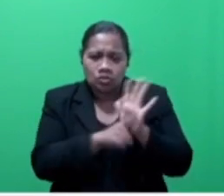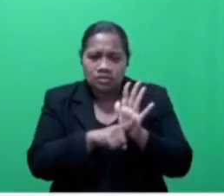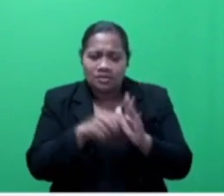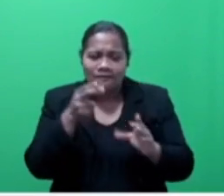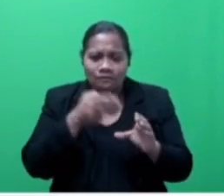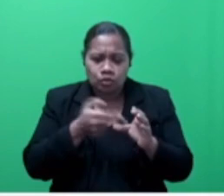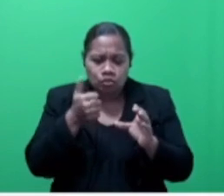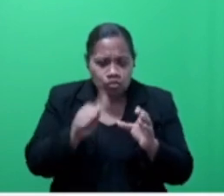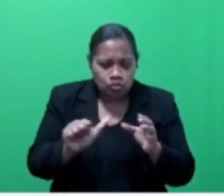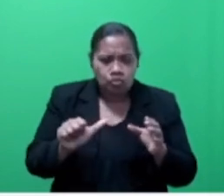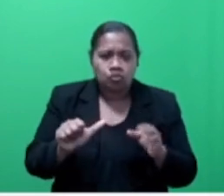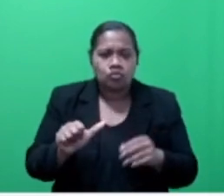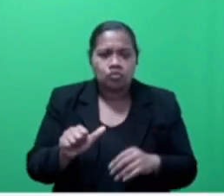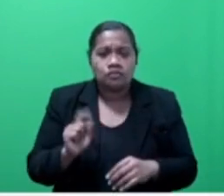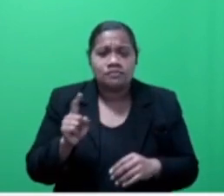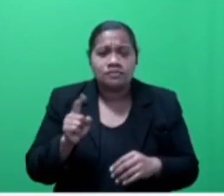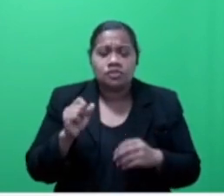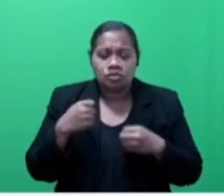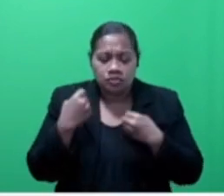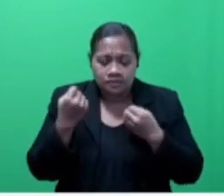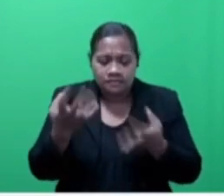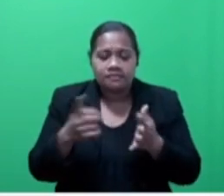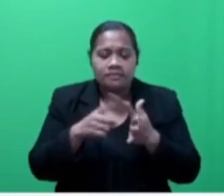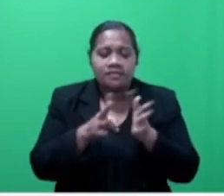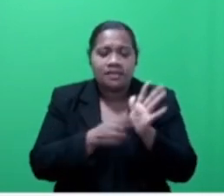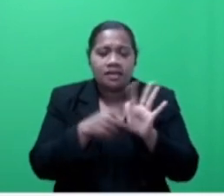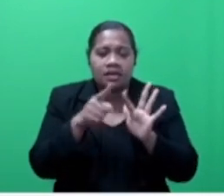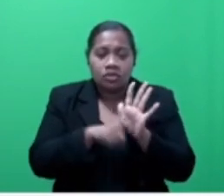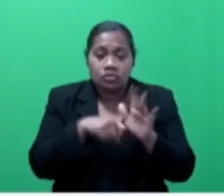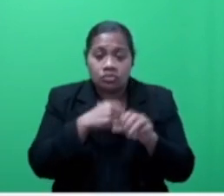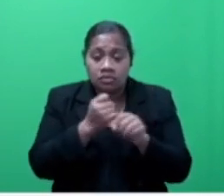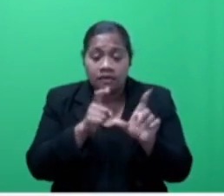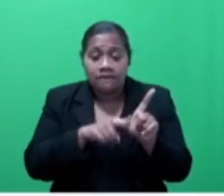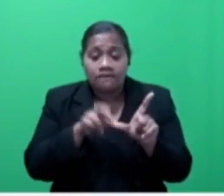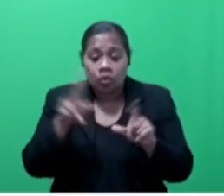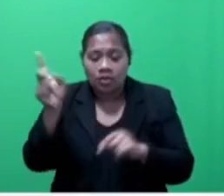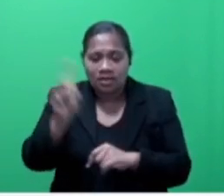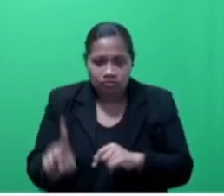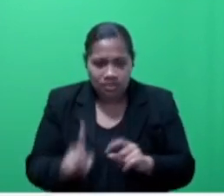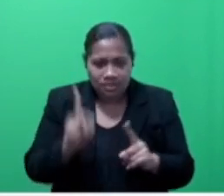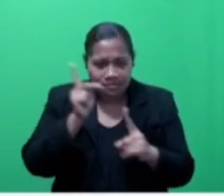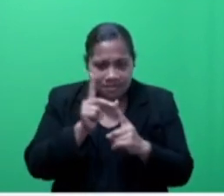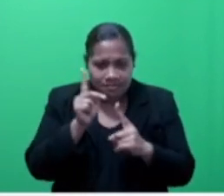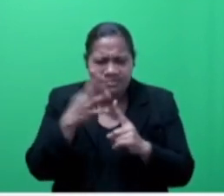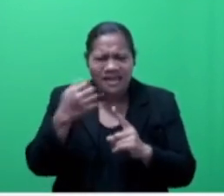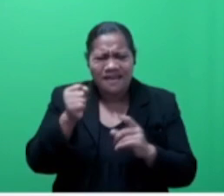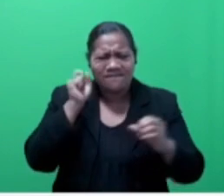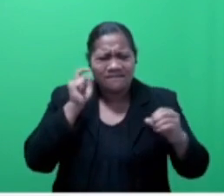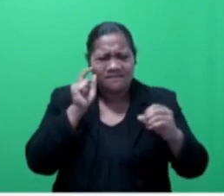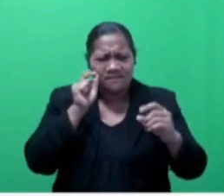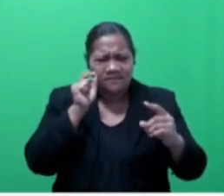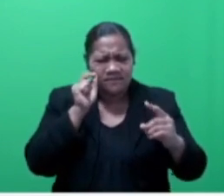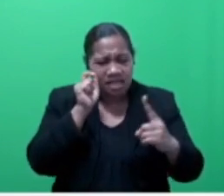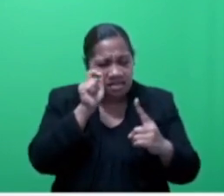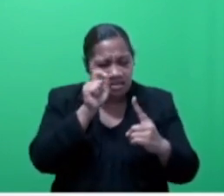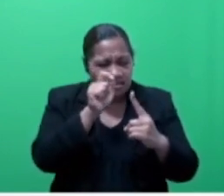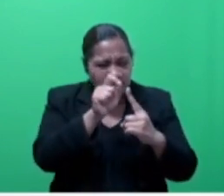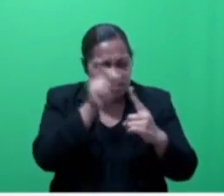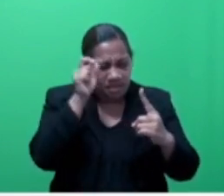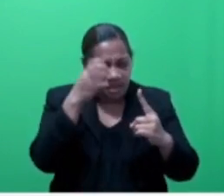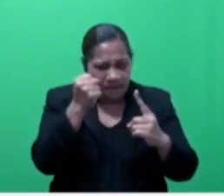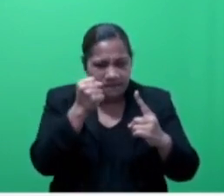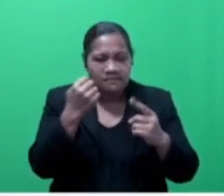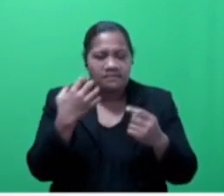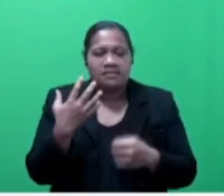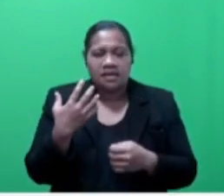particular in providing energy for electricity purposes. We have a target, Mr. Speaker, sir, to have renewables in